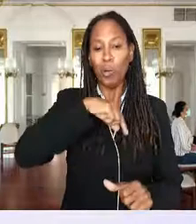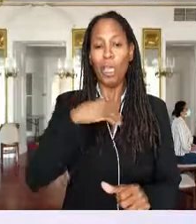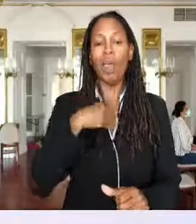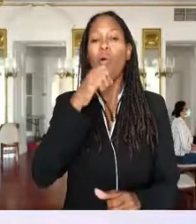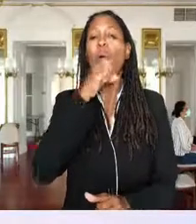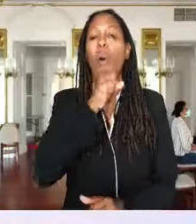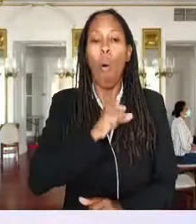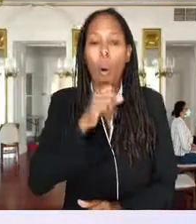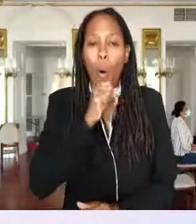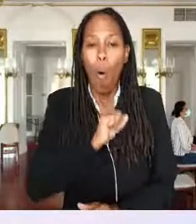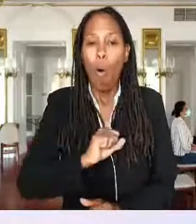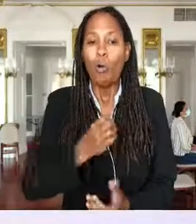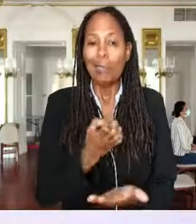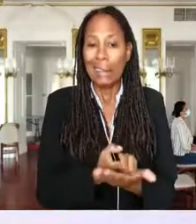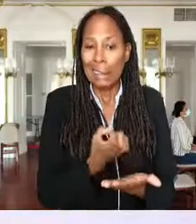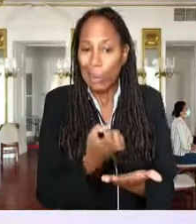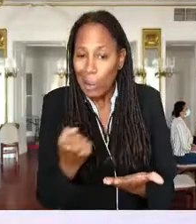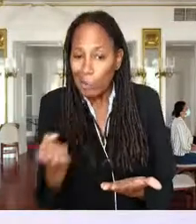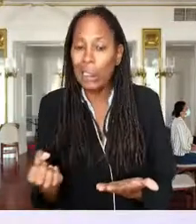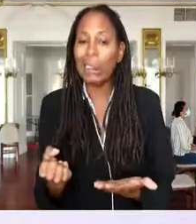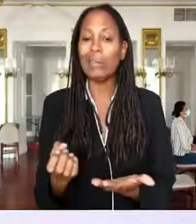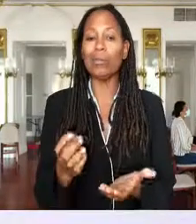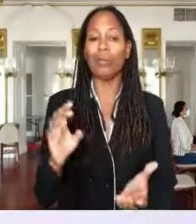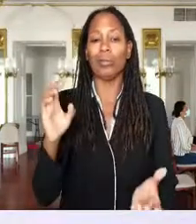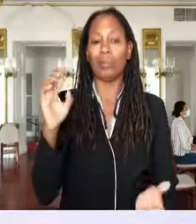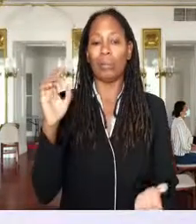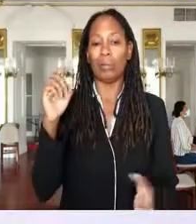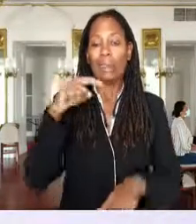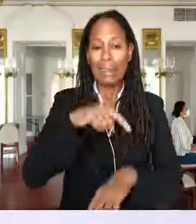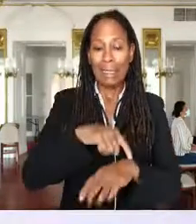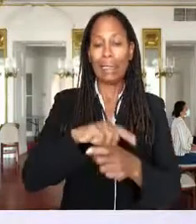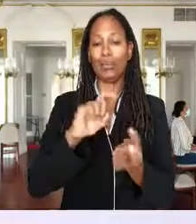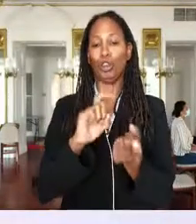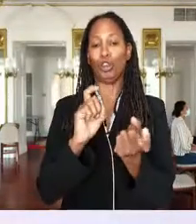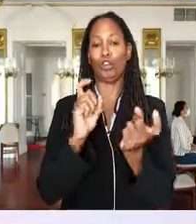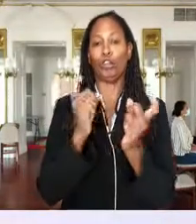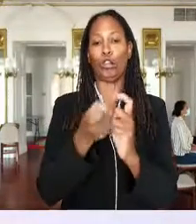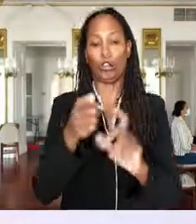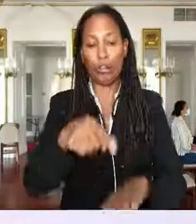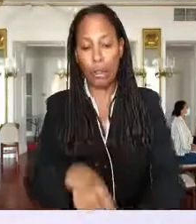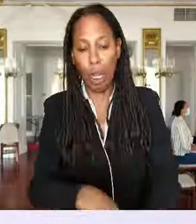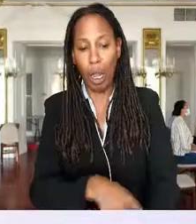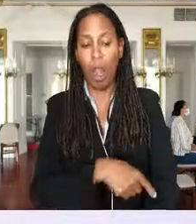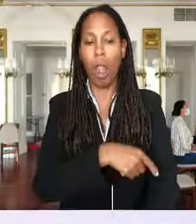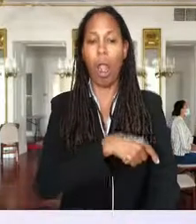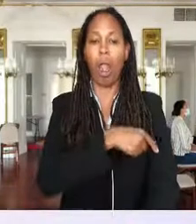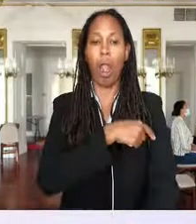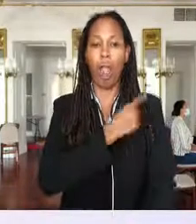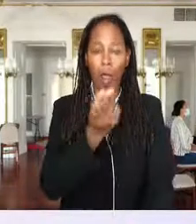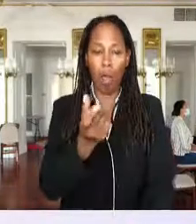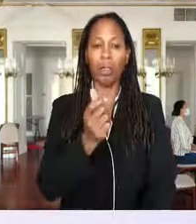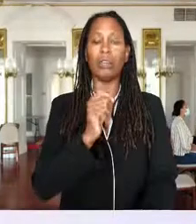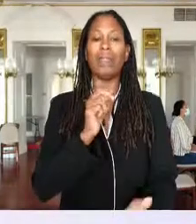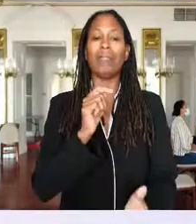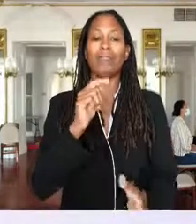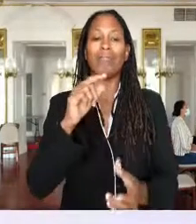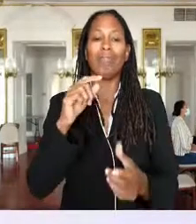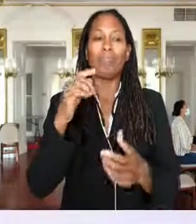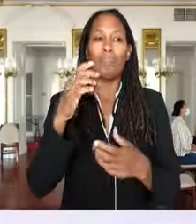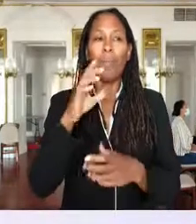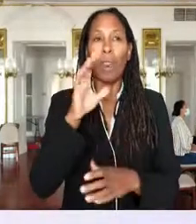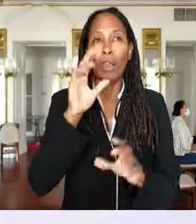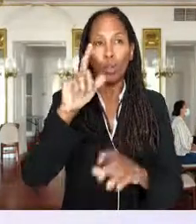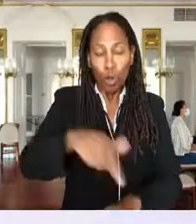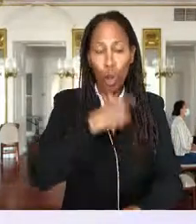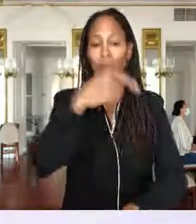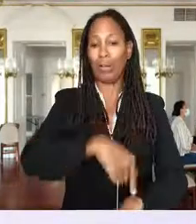as quickly as possible, but they take forever to get them in place and get them running. Not because of any mishap or mismanagement on